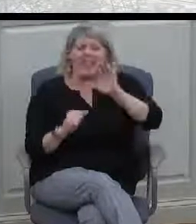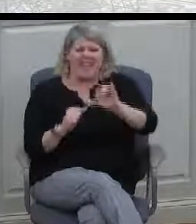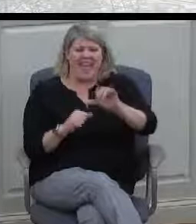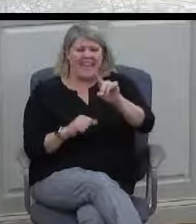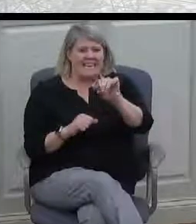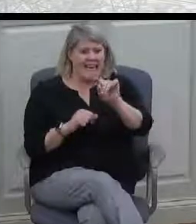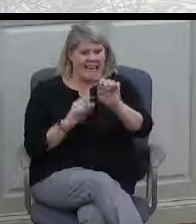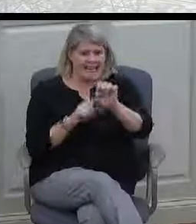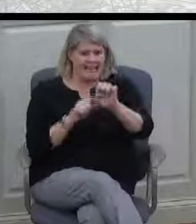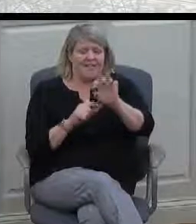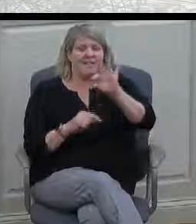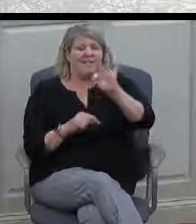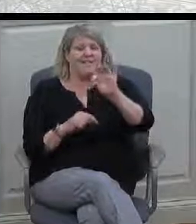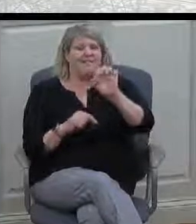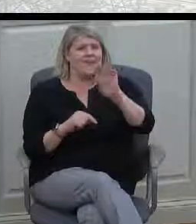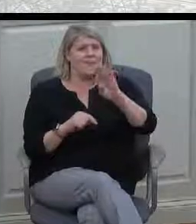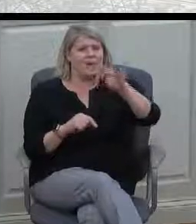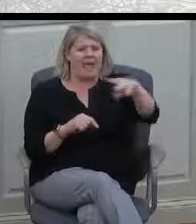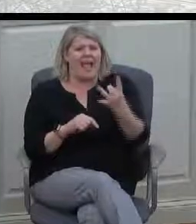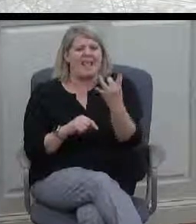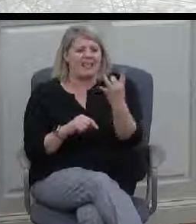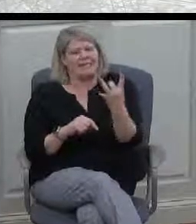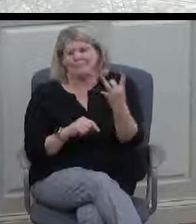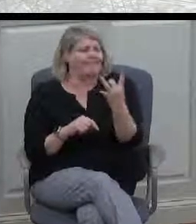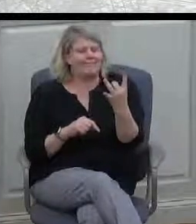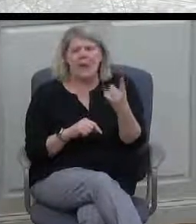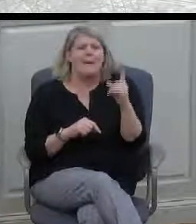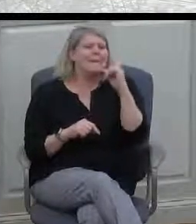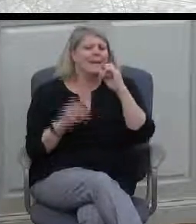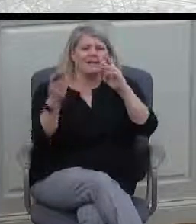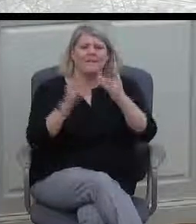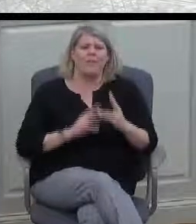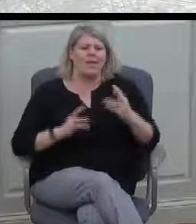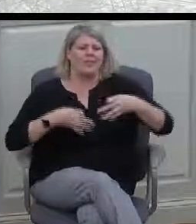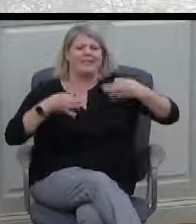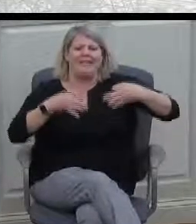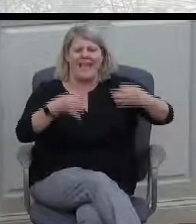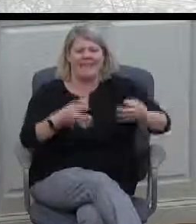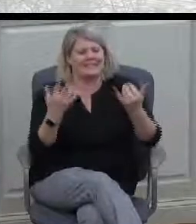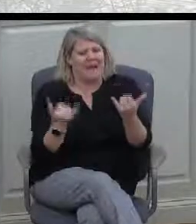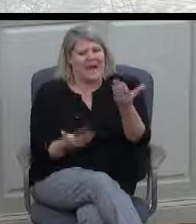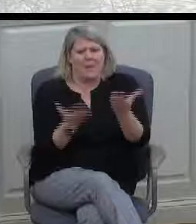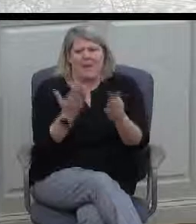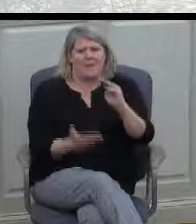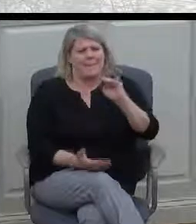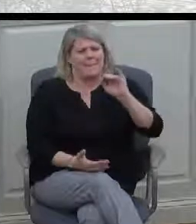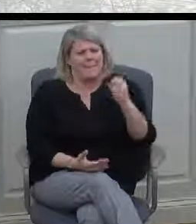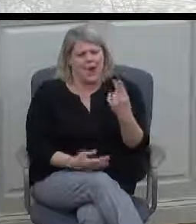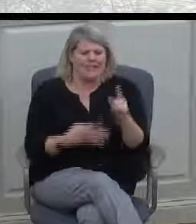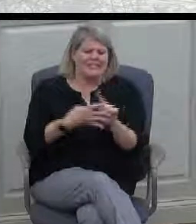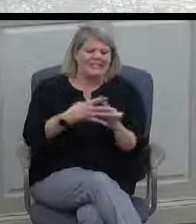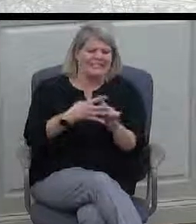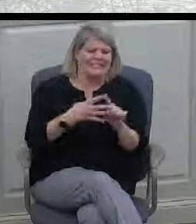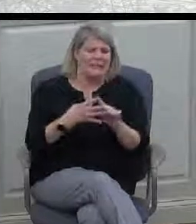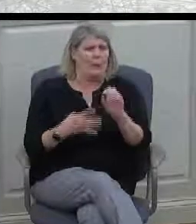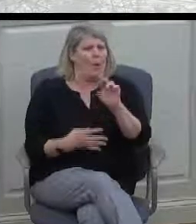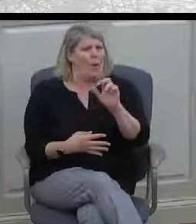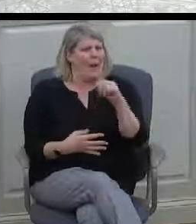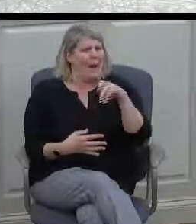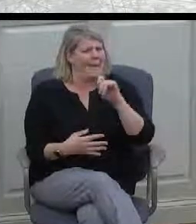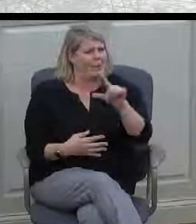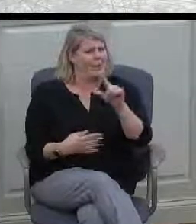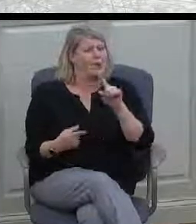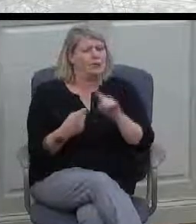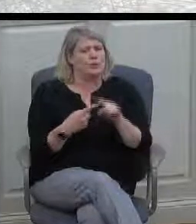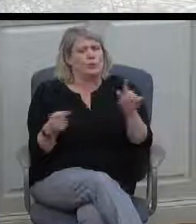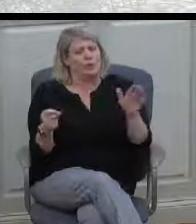date is probably obsolete with weather delays. We're probably looking more in the March, early April range of actual completion date once